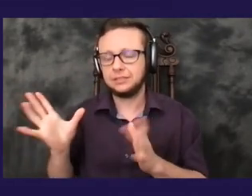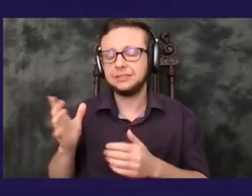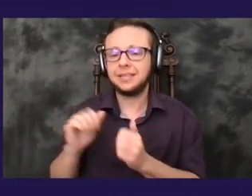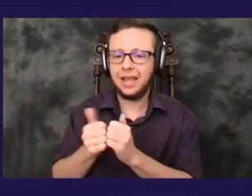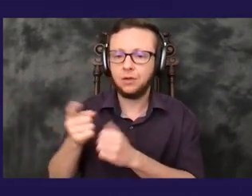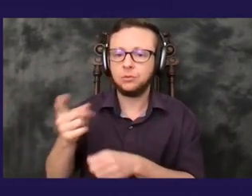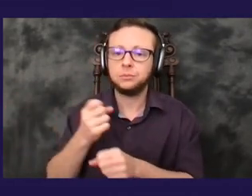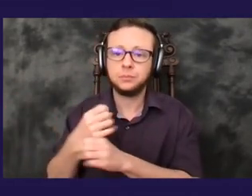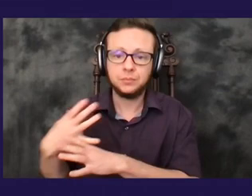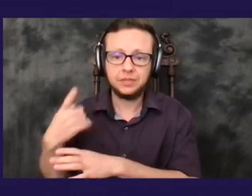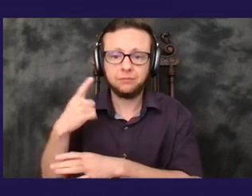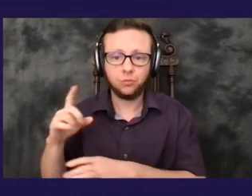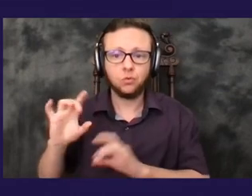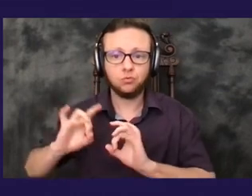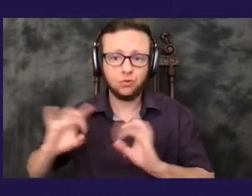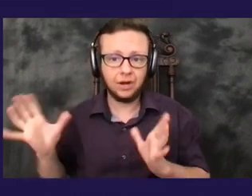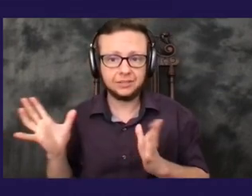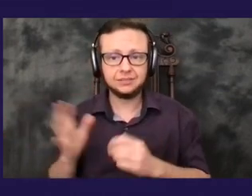crisis.